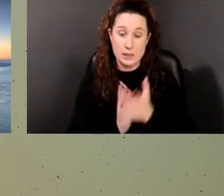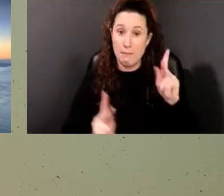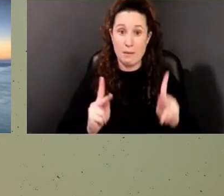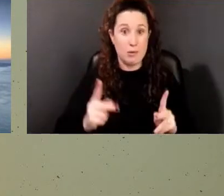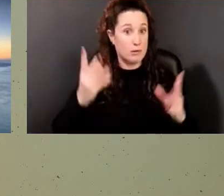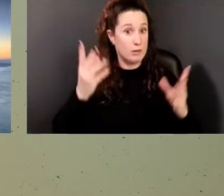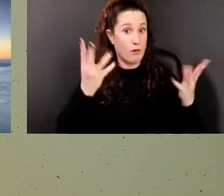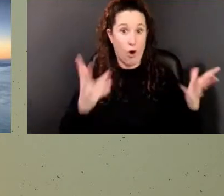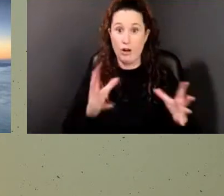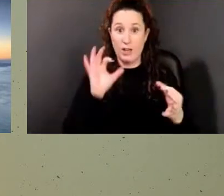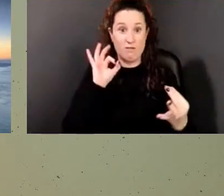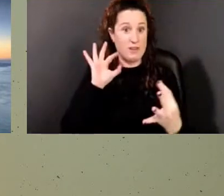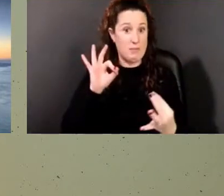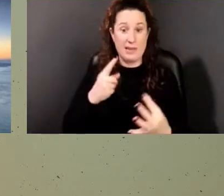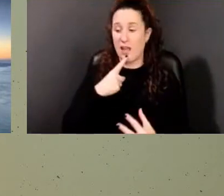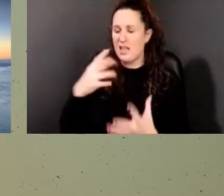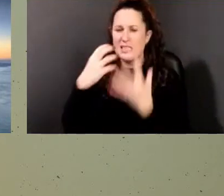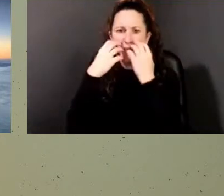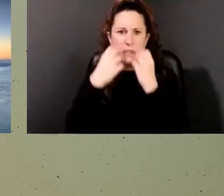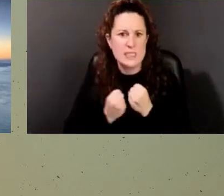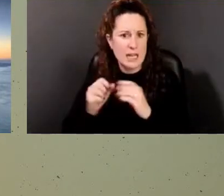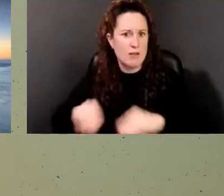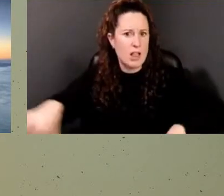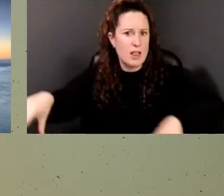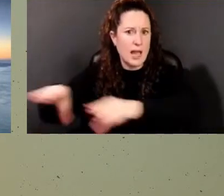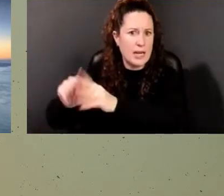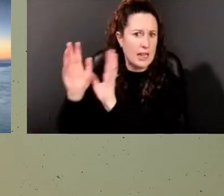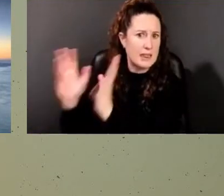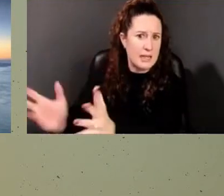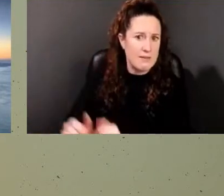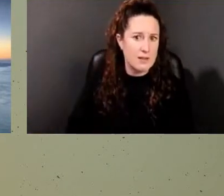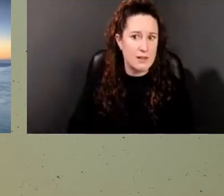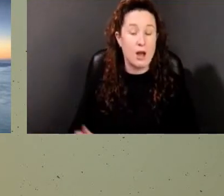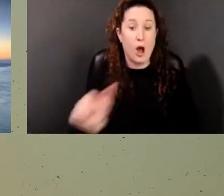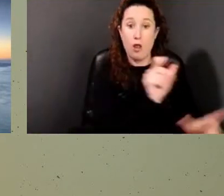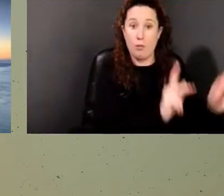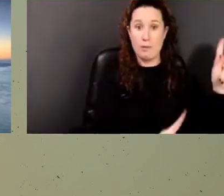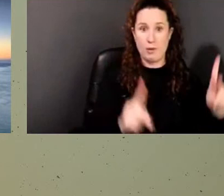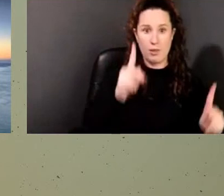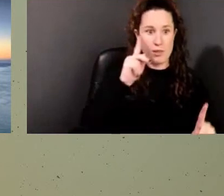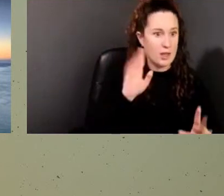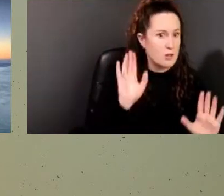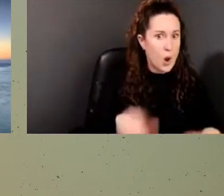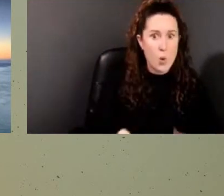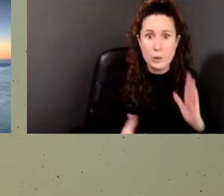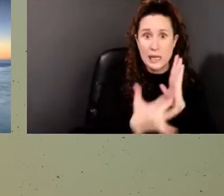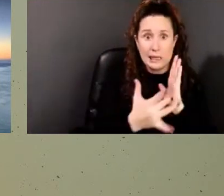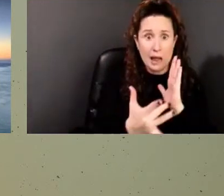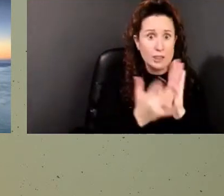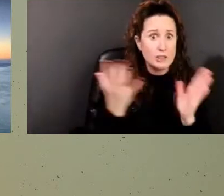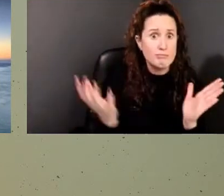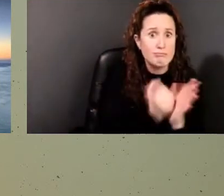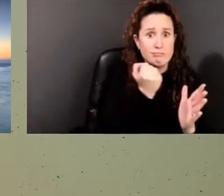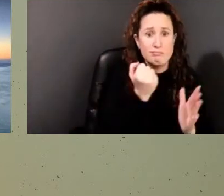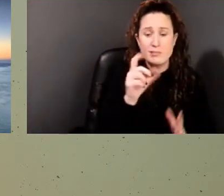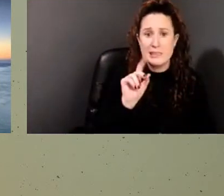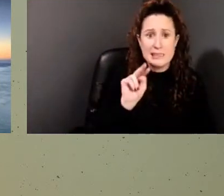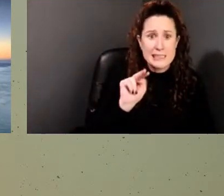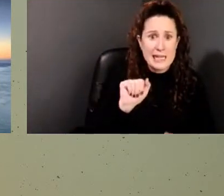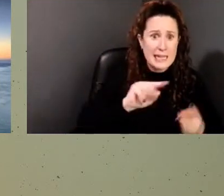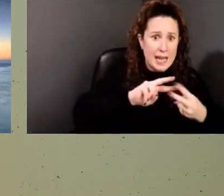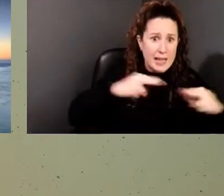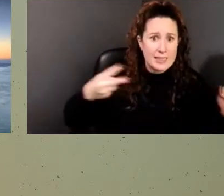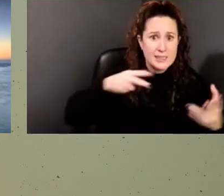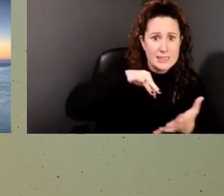ground. Others who say we should use technology, DNA, to try to connect with the descendant community. Gloria, I know you're going to help